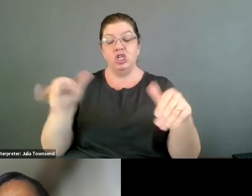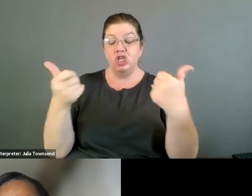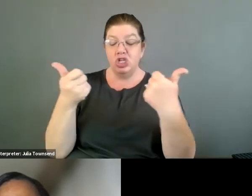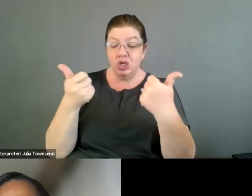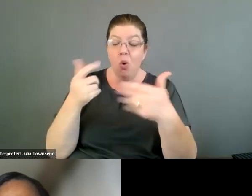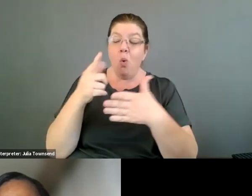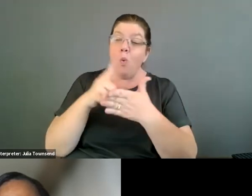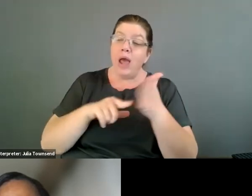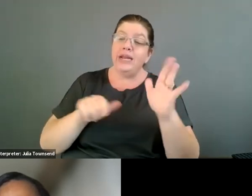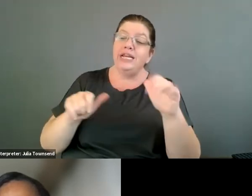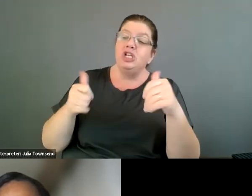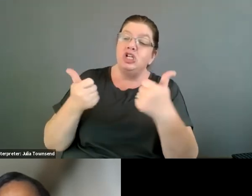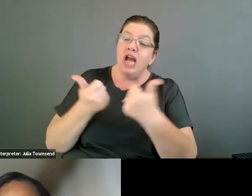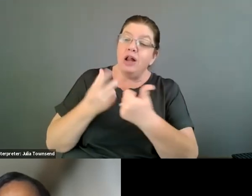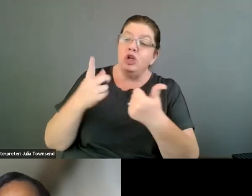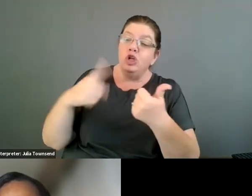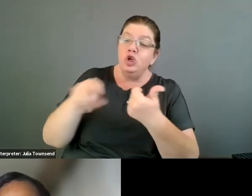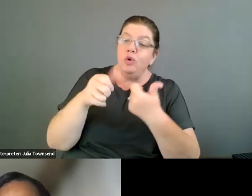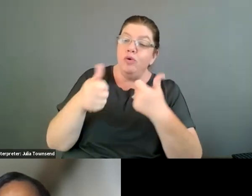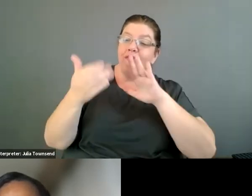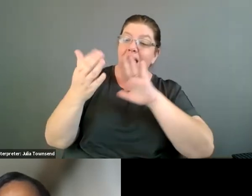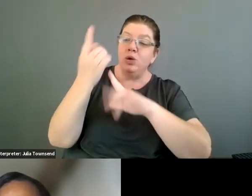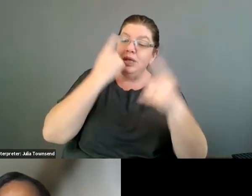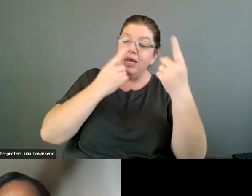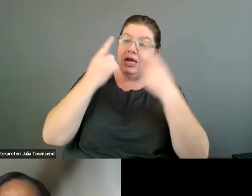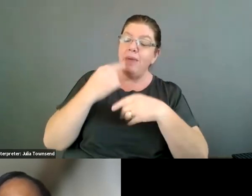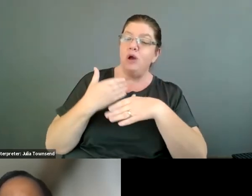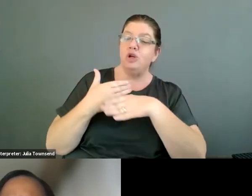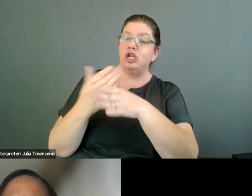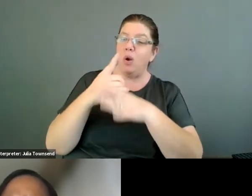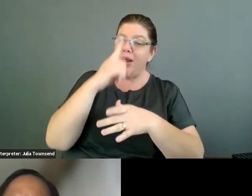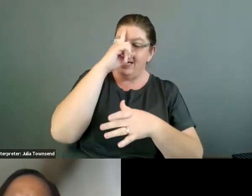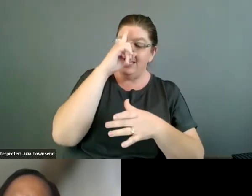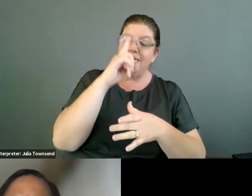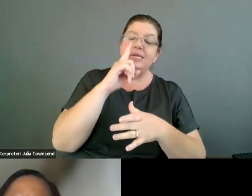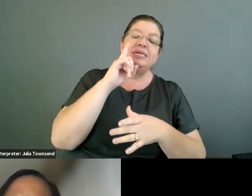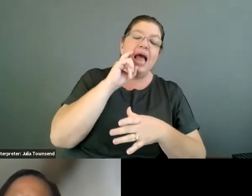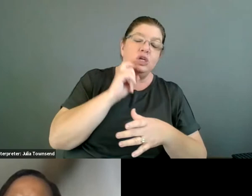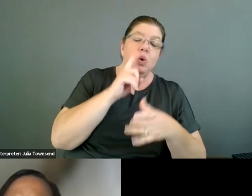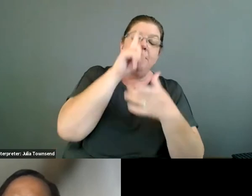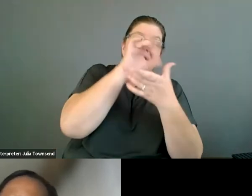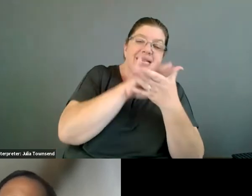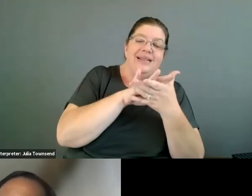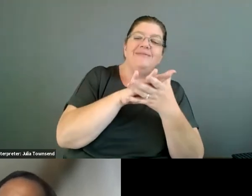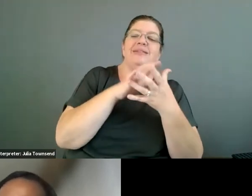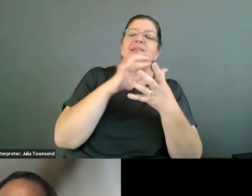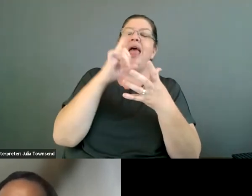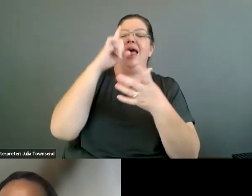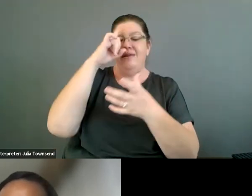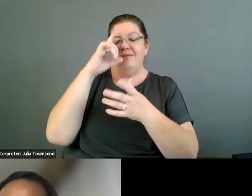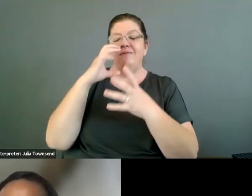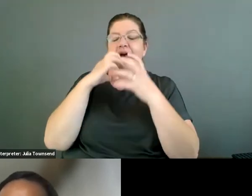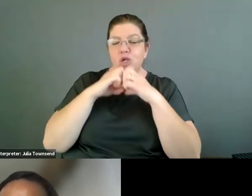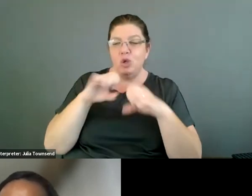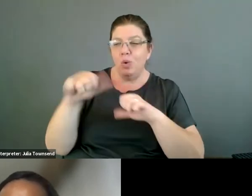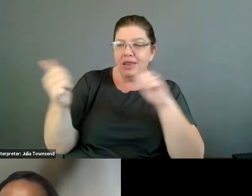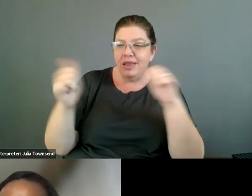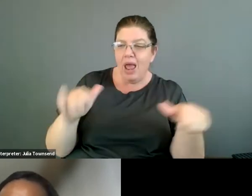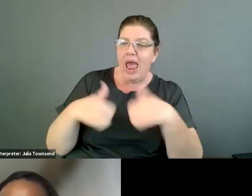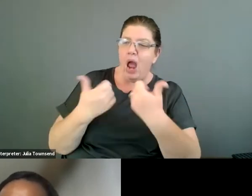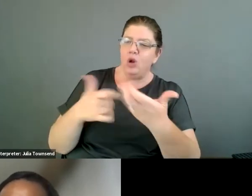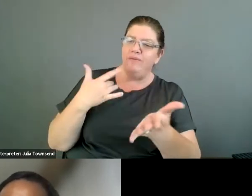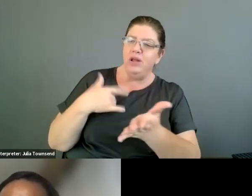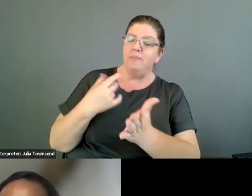What challenge do you face when thinking about sharing your sexual beliefs and values with others? How do you feel about reading and writing sexually